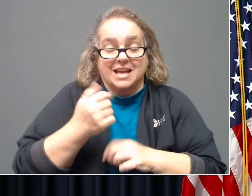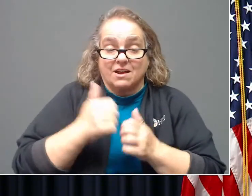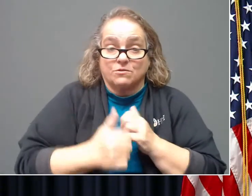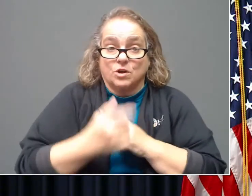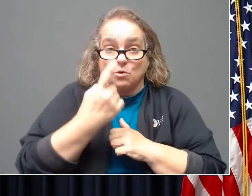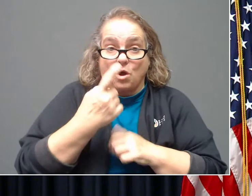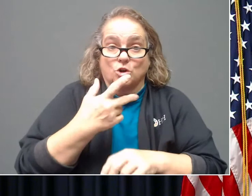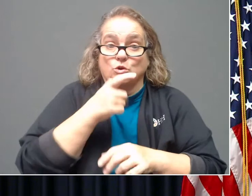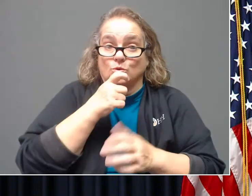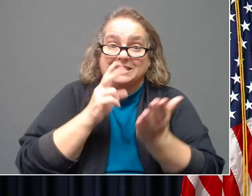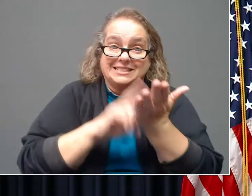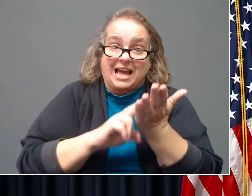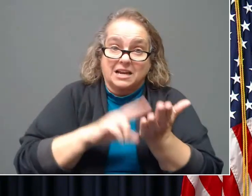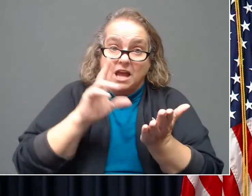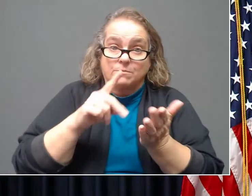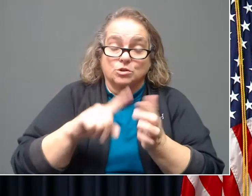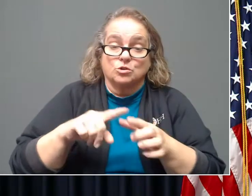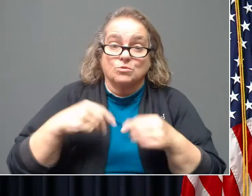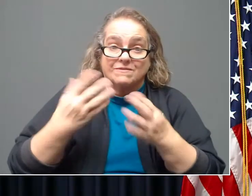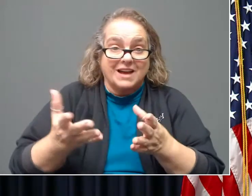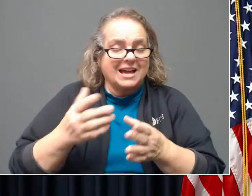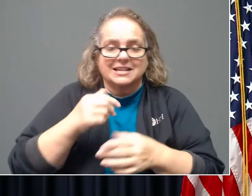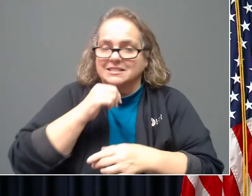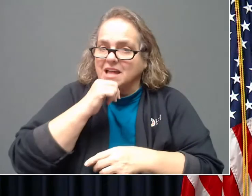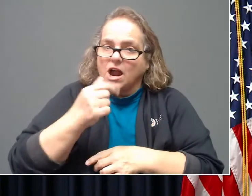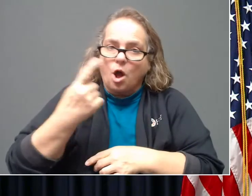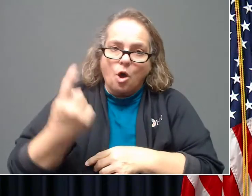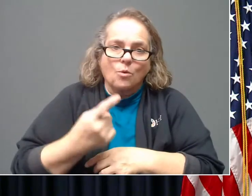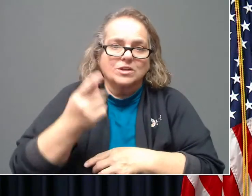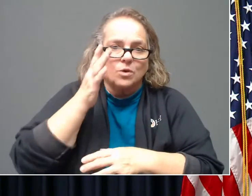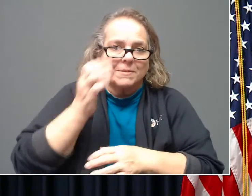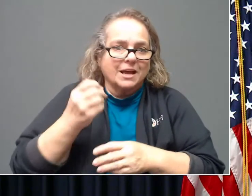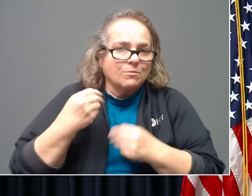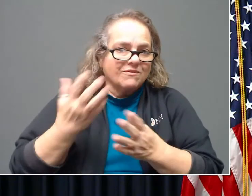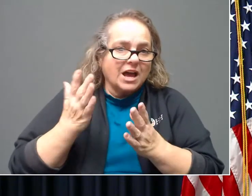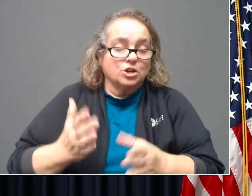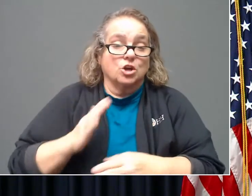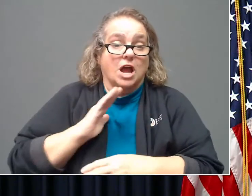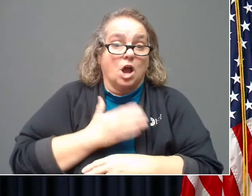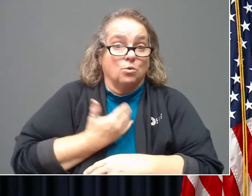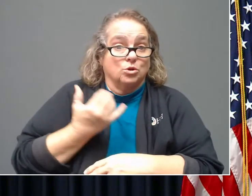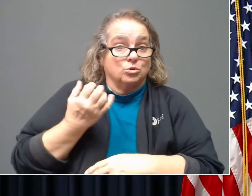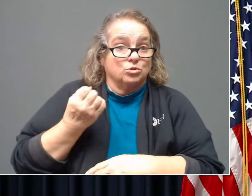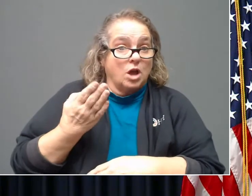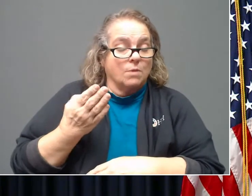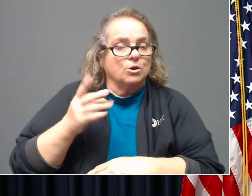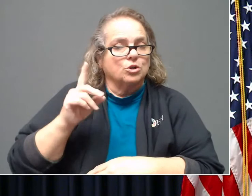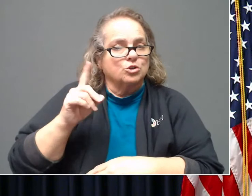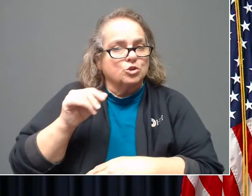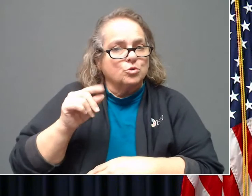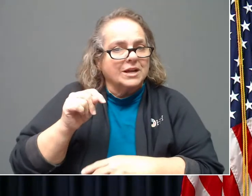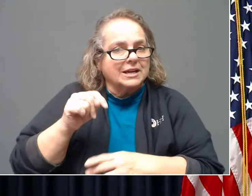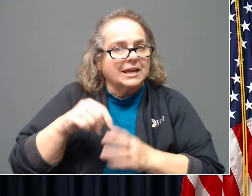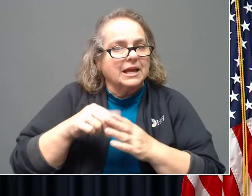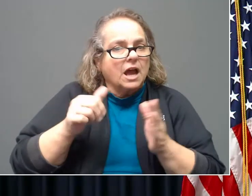to be able to be a provider. Our job is to make sure that we do it in a way that helps as many people